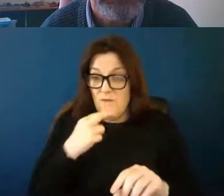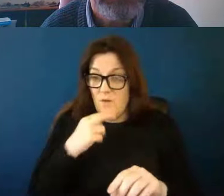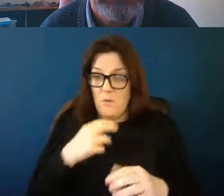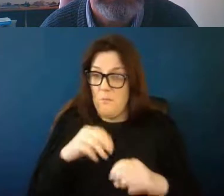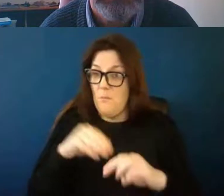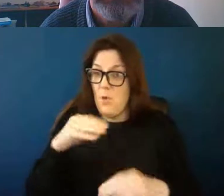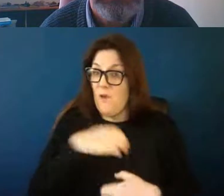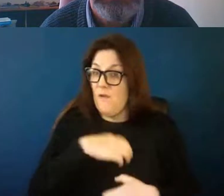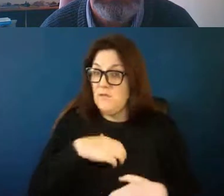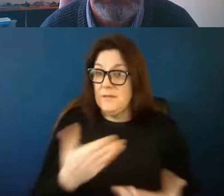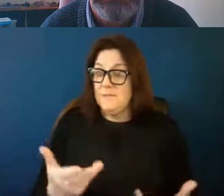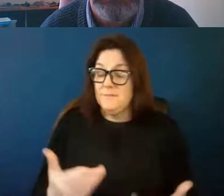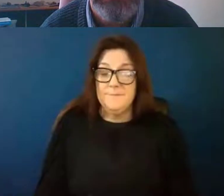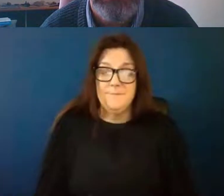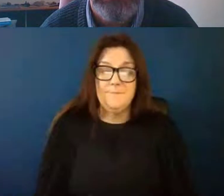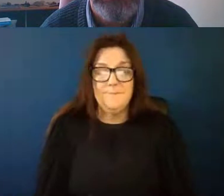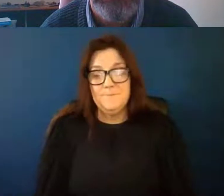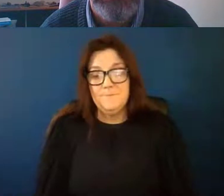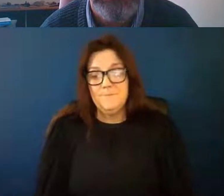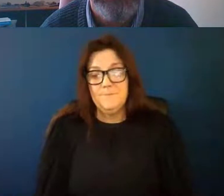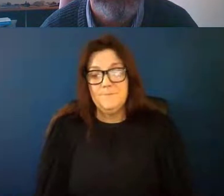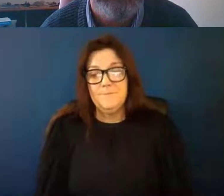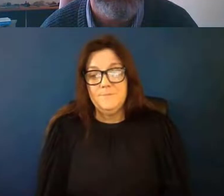comfortable with.